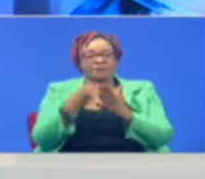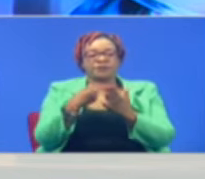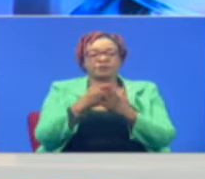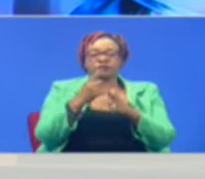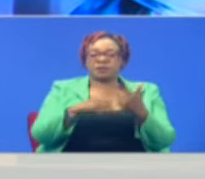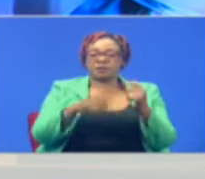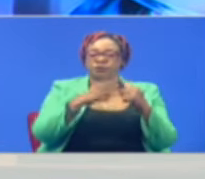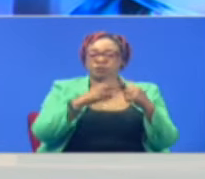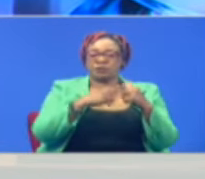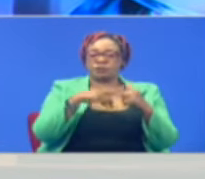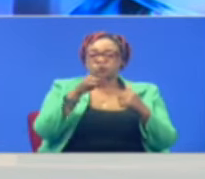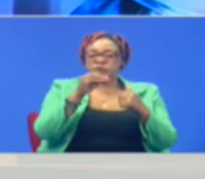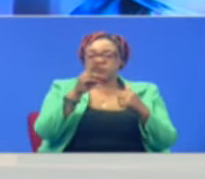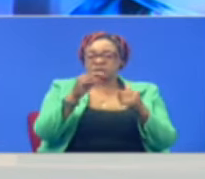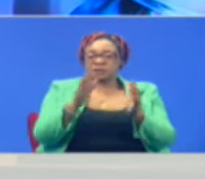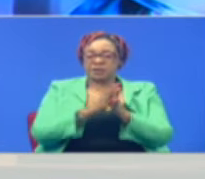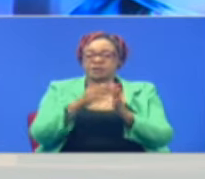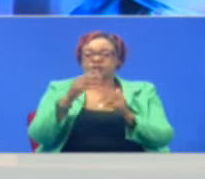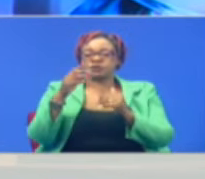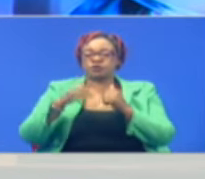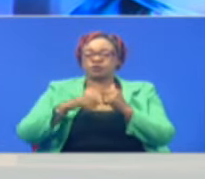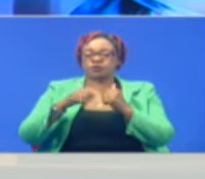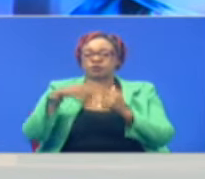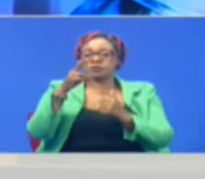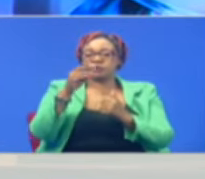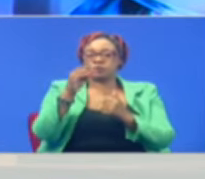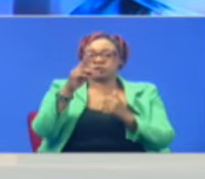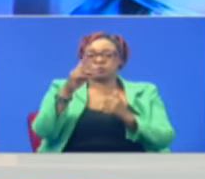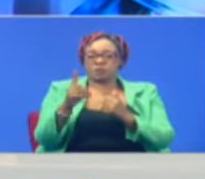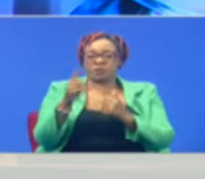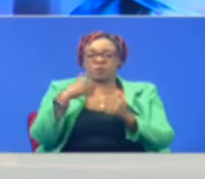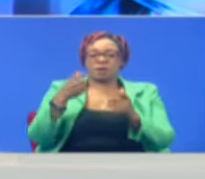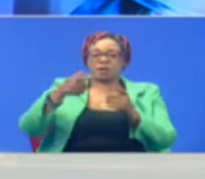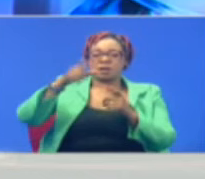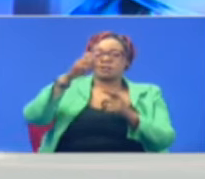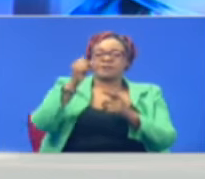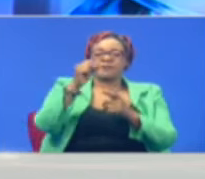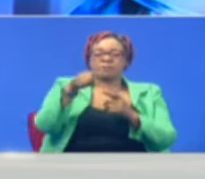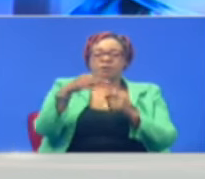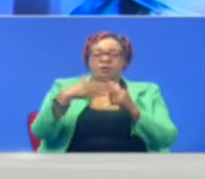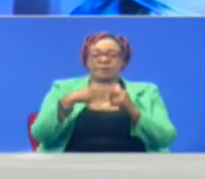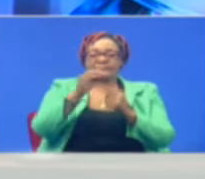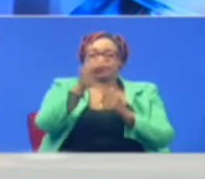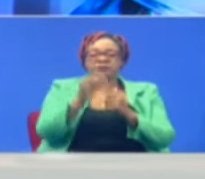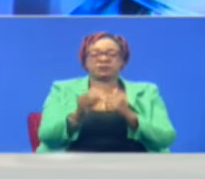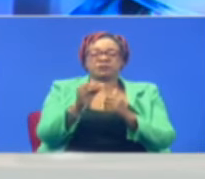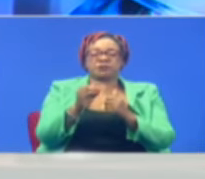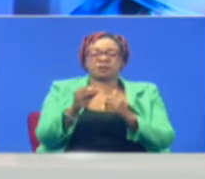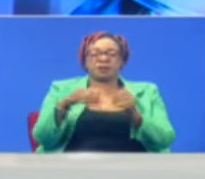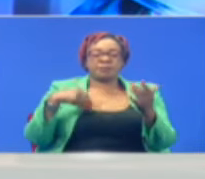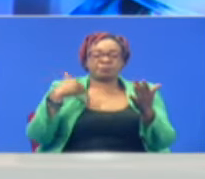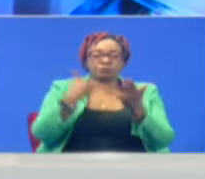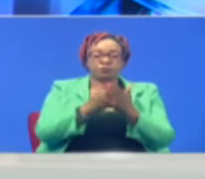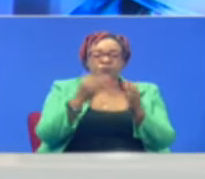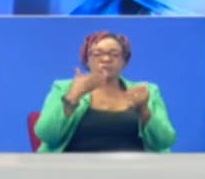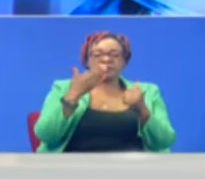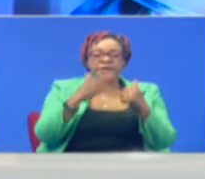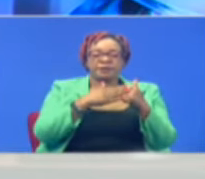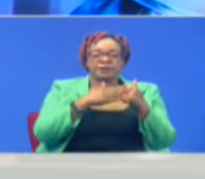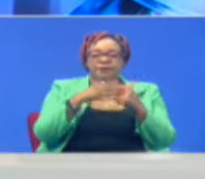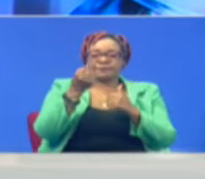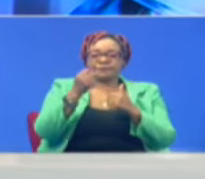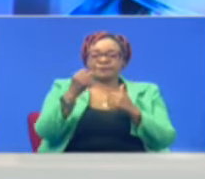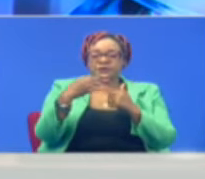July 2020 and June 2021 will rise by 5.9% to 958 billion